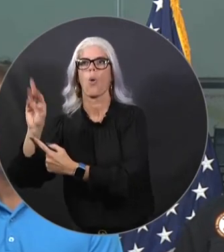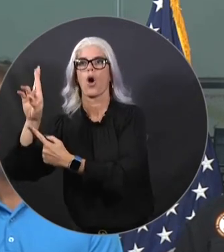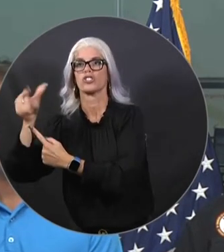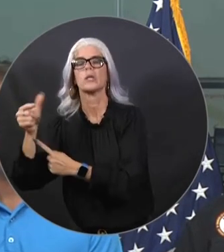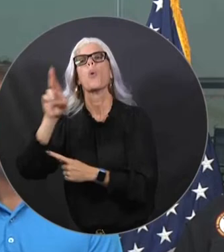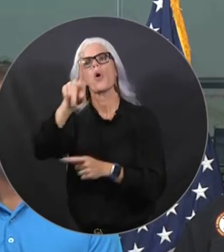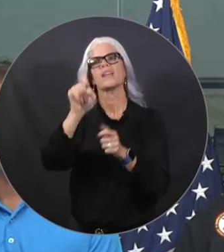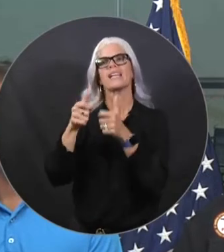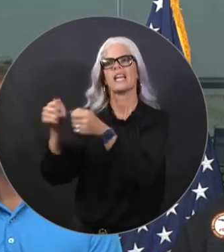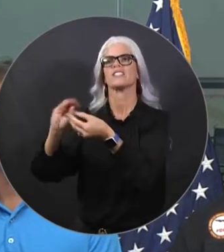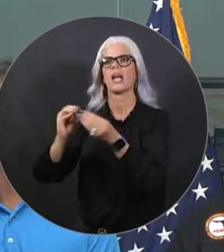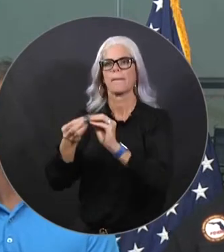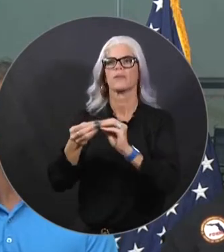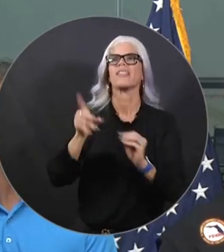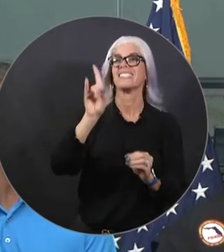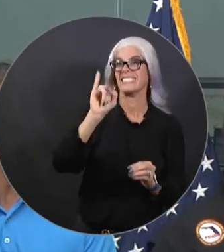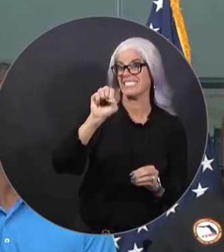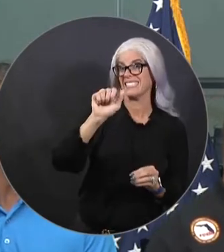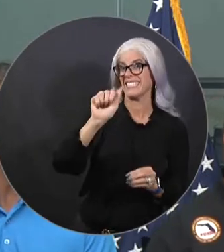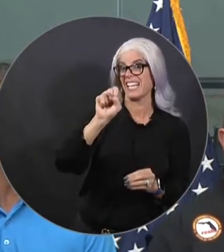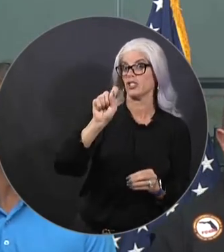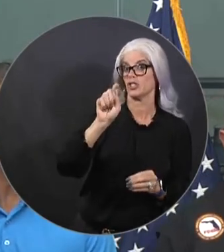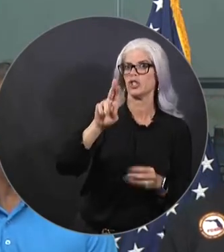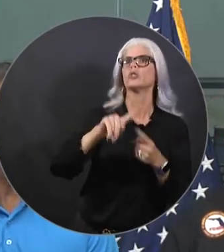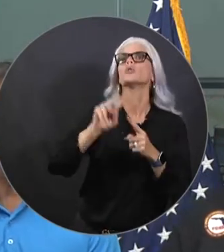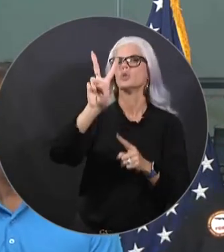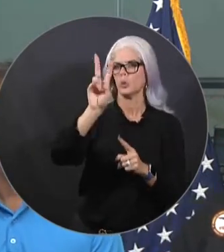2022. Actually, what is it? It's more than